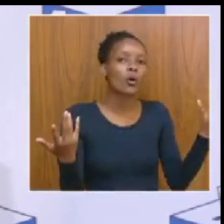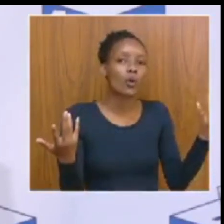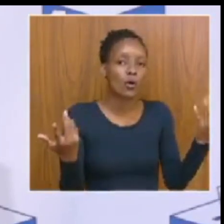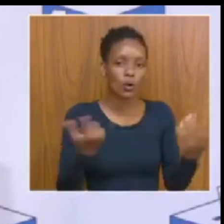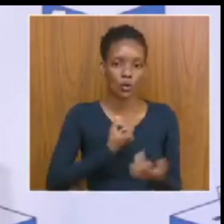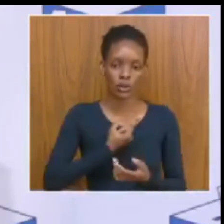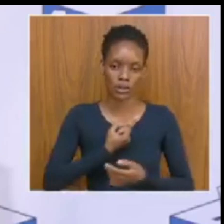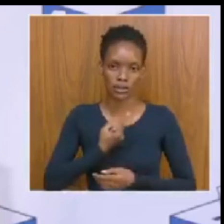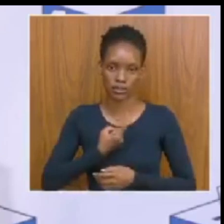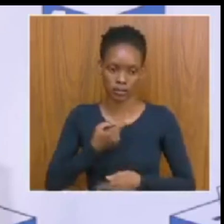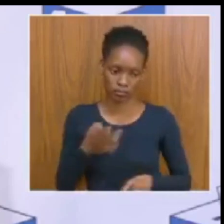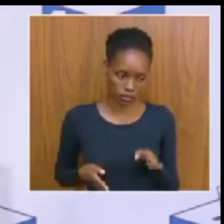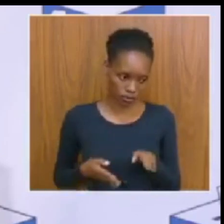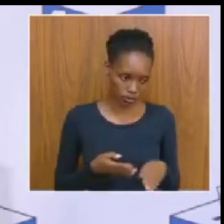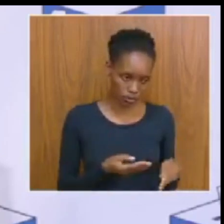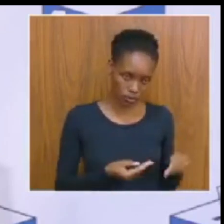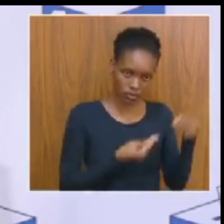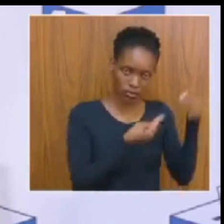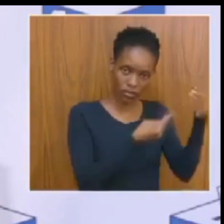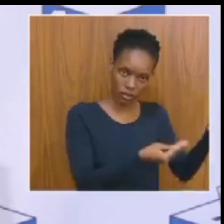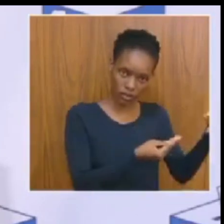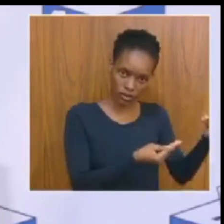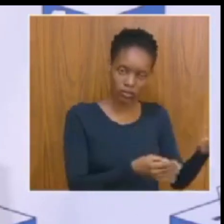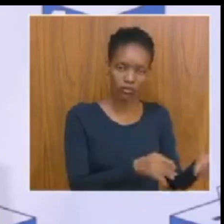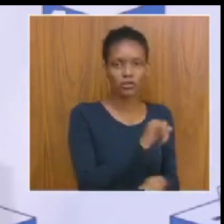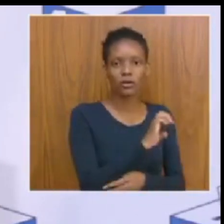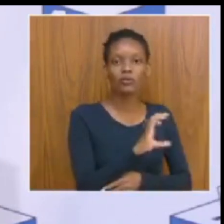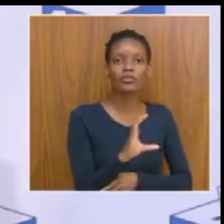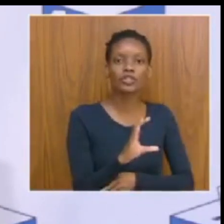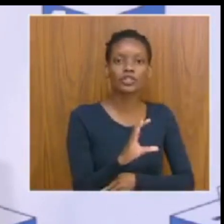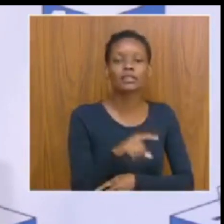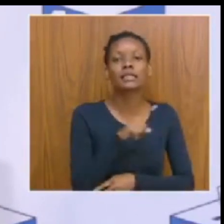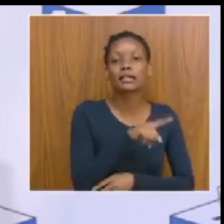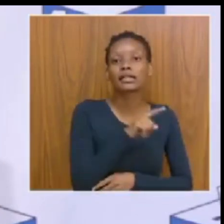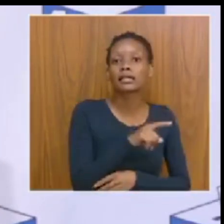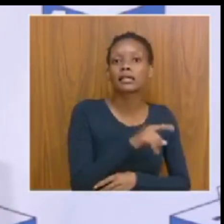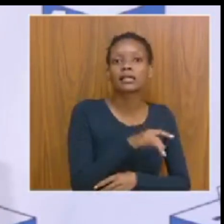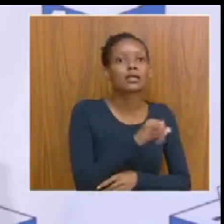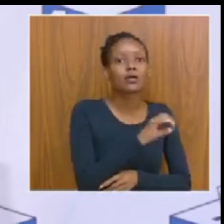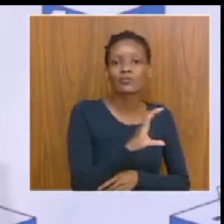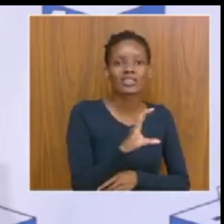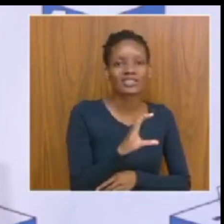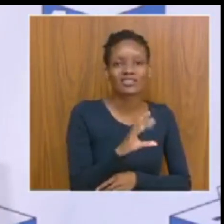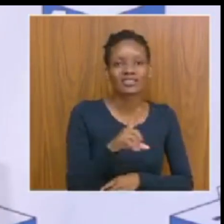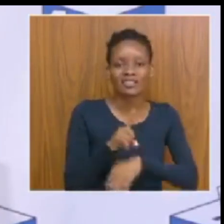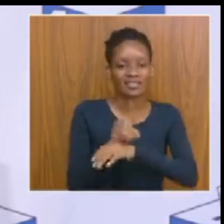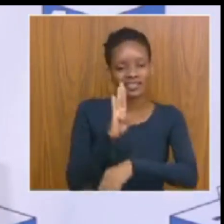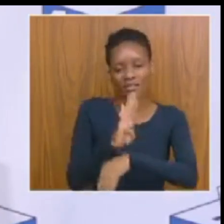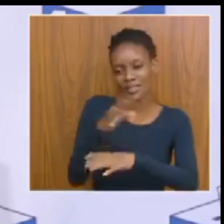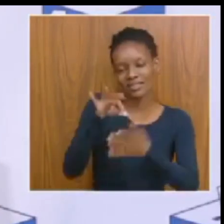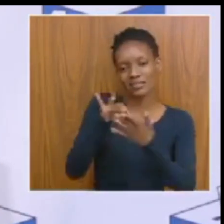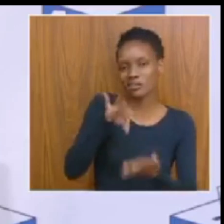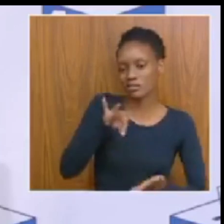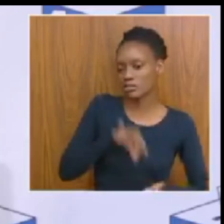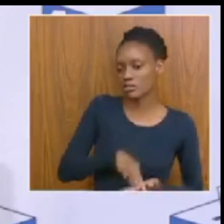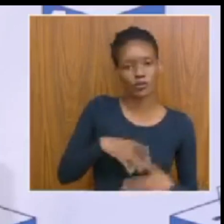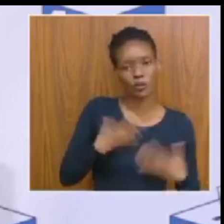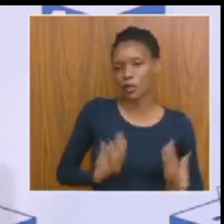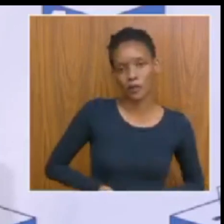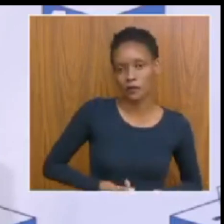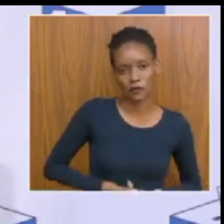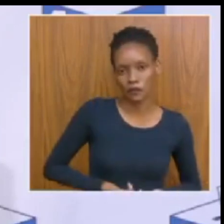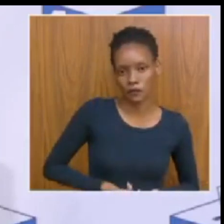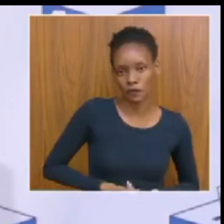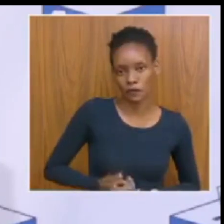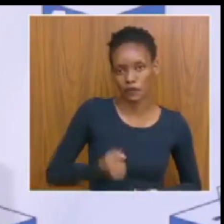to the Electoral Commission. The Commission does not have a database of signatures, so it